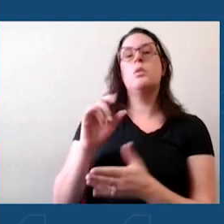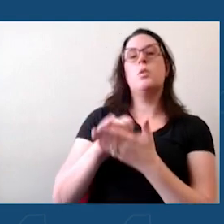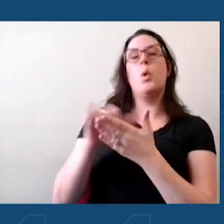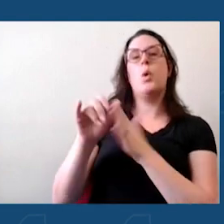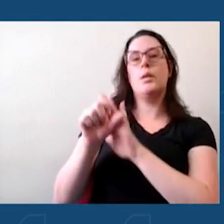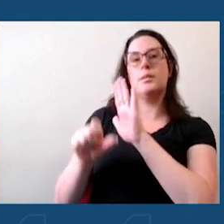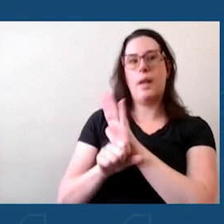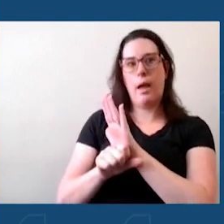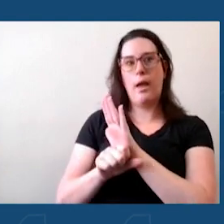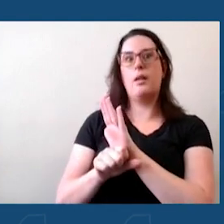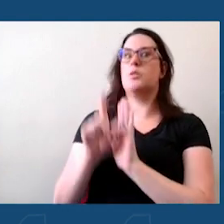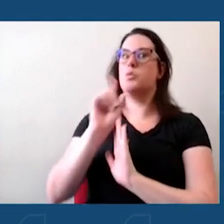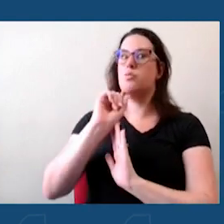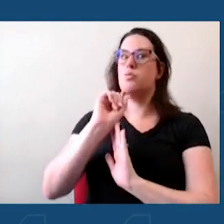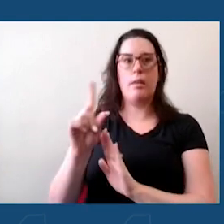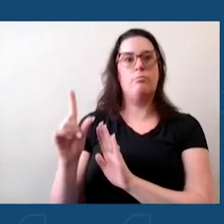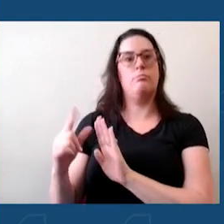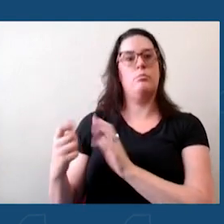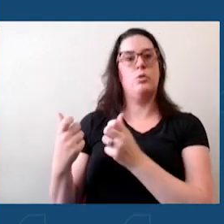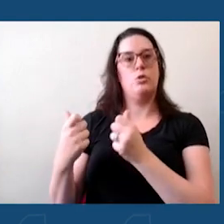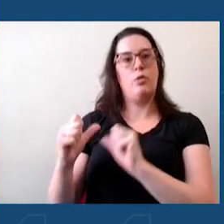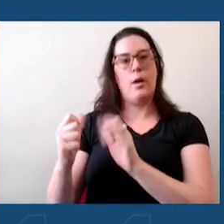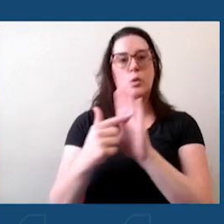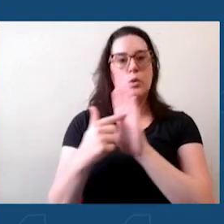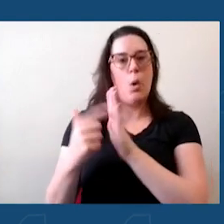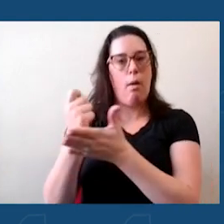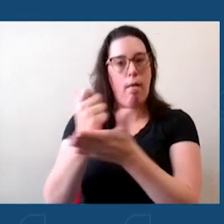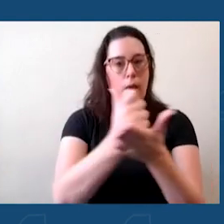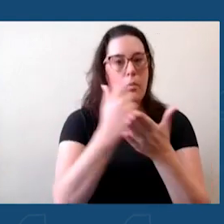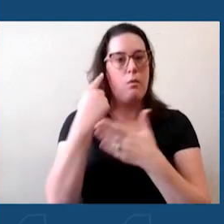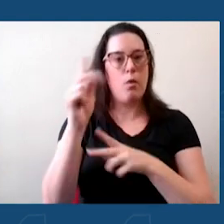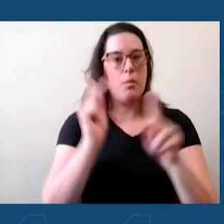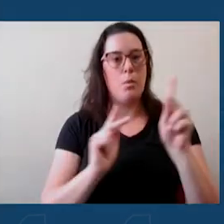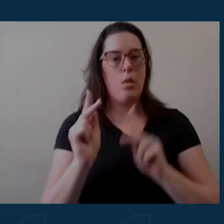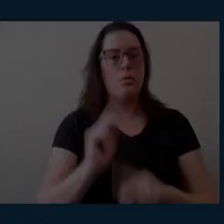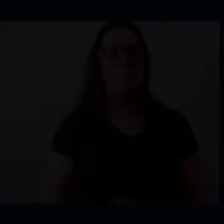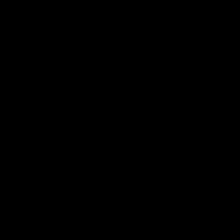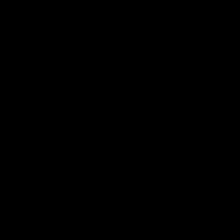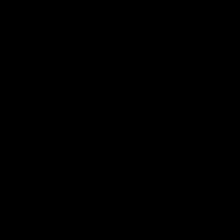center to help our brothers and sisters in Puerto Rico. Oh, you can stand here.